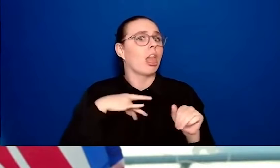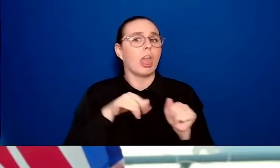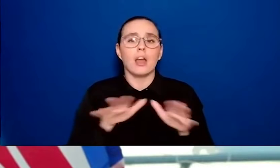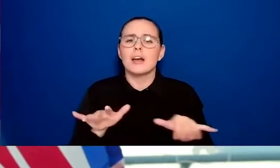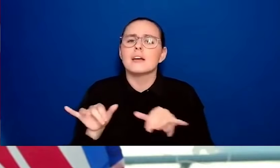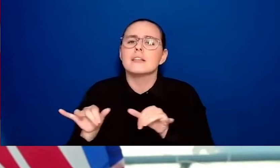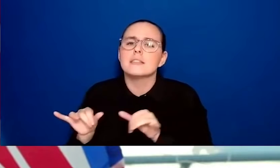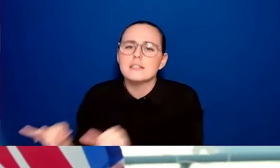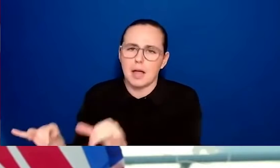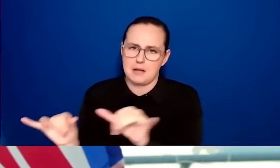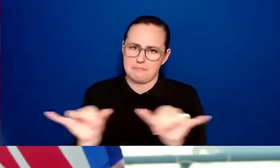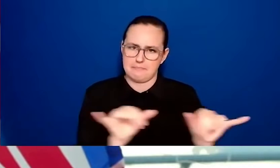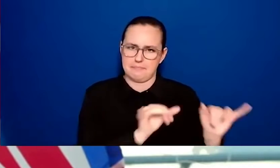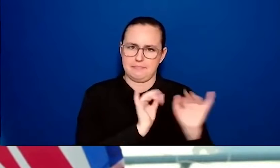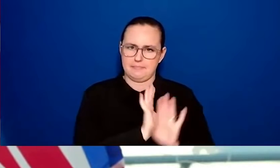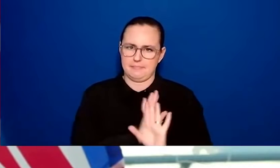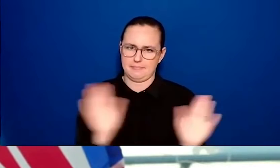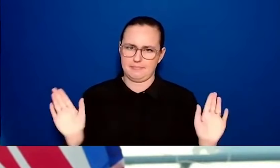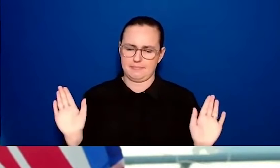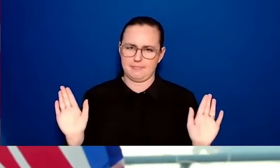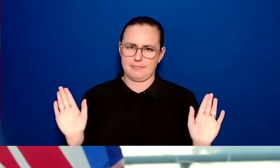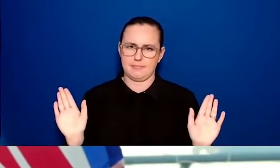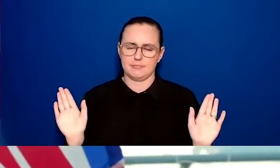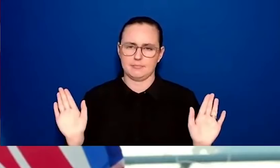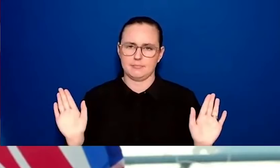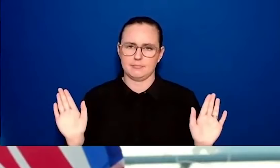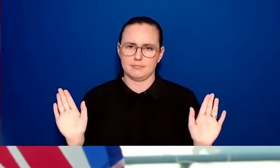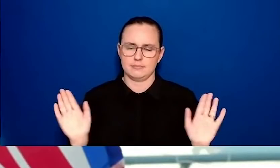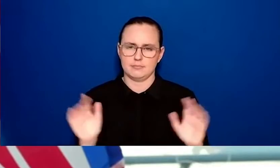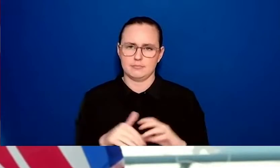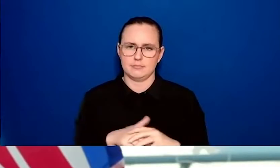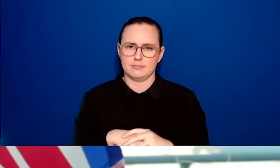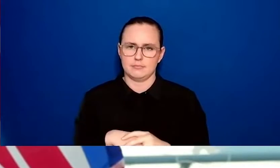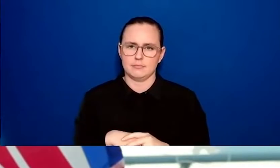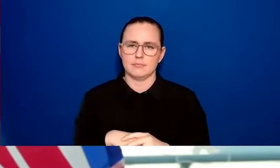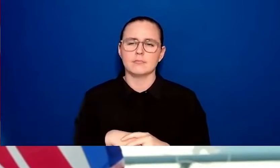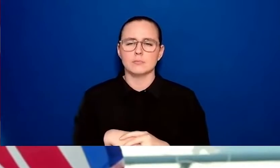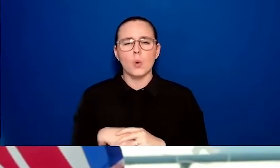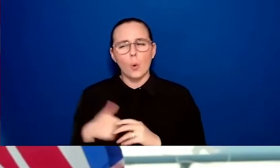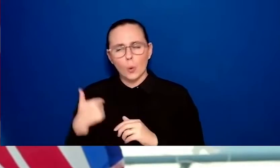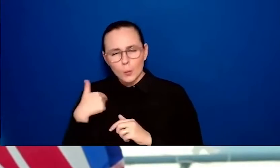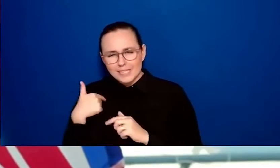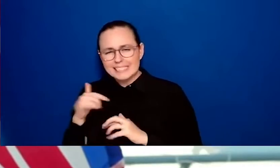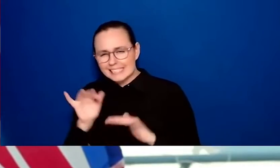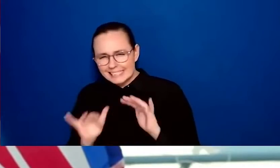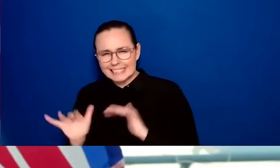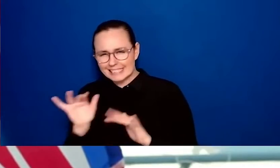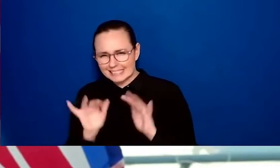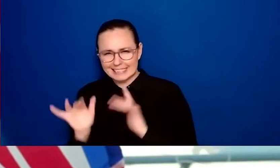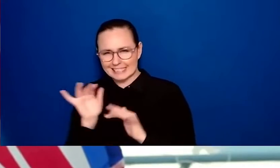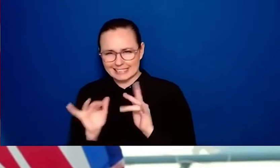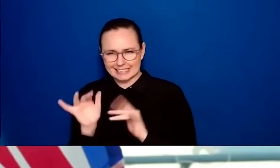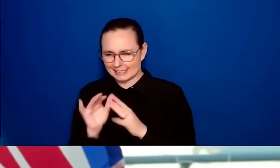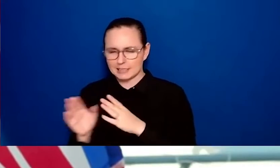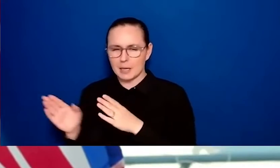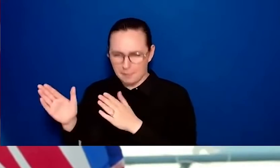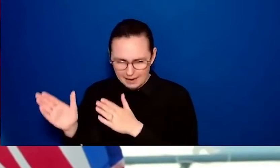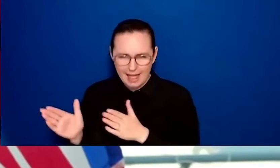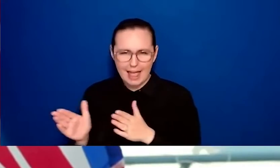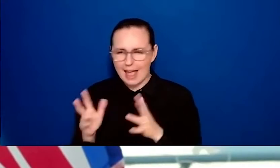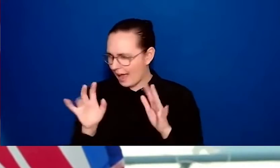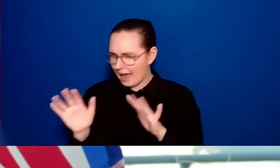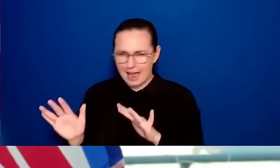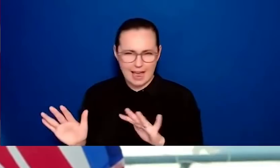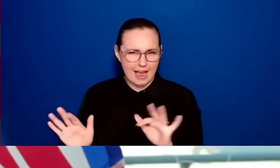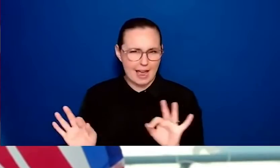been negotiating and working through. So I just wanted to make it very clear before we get to October 12th that